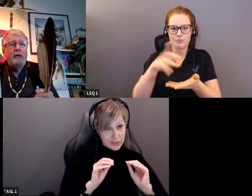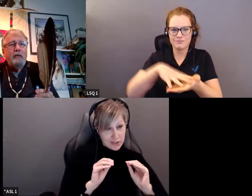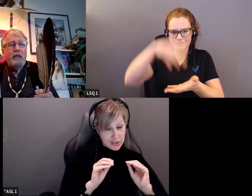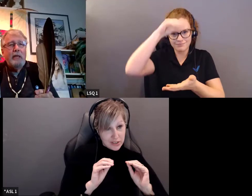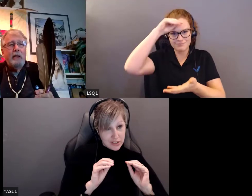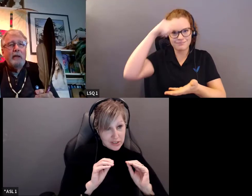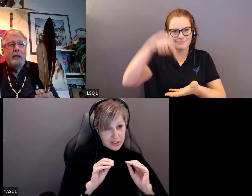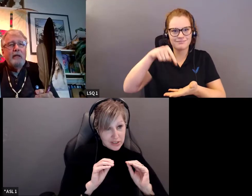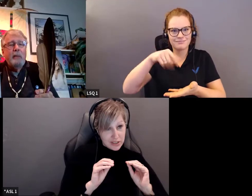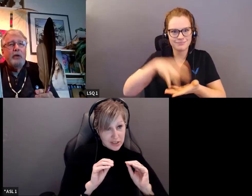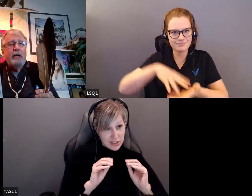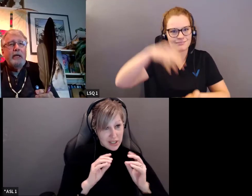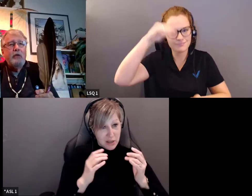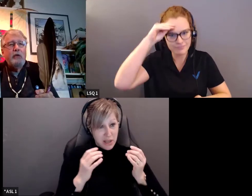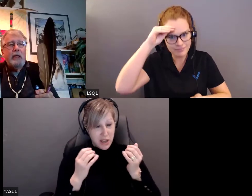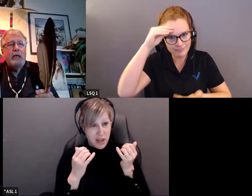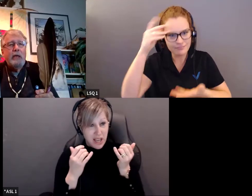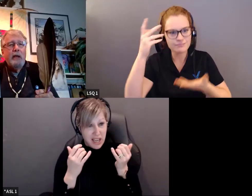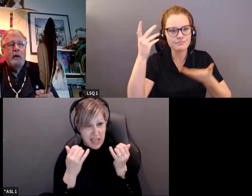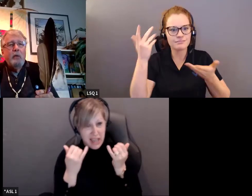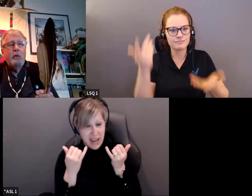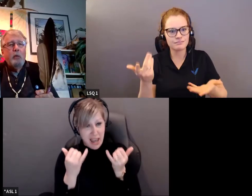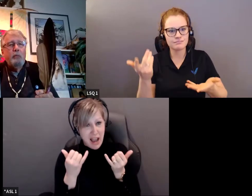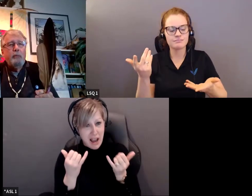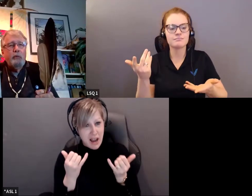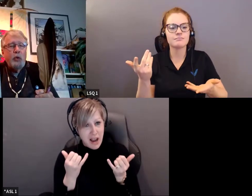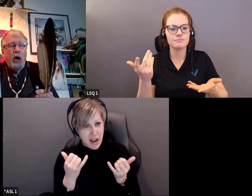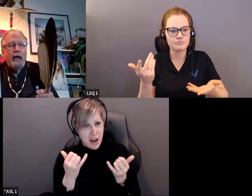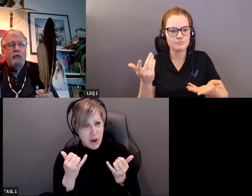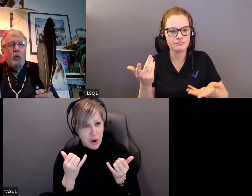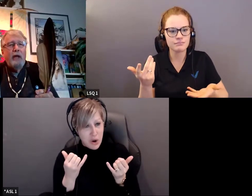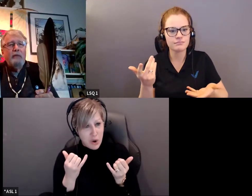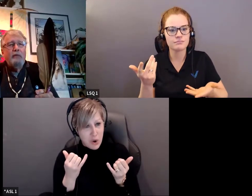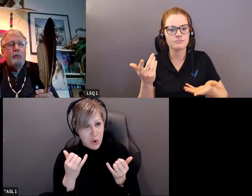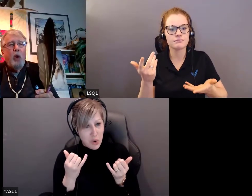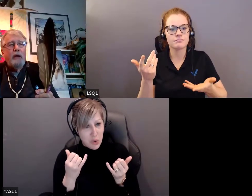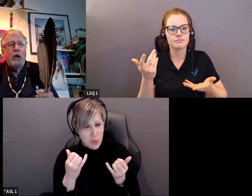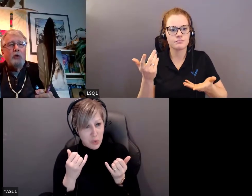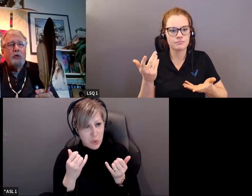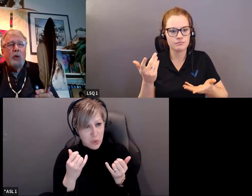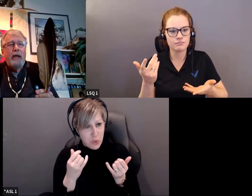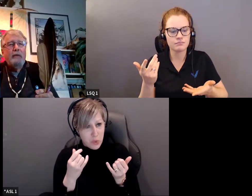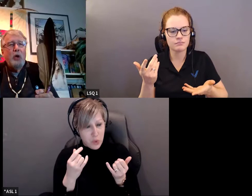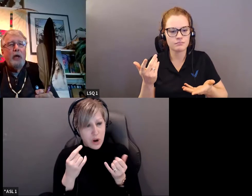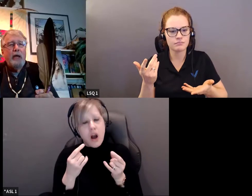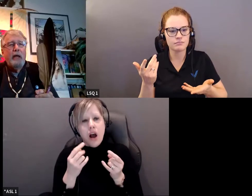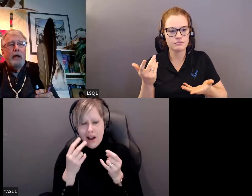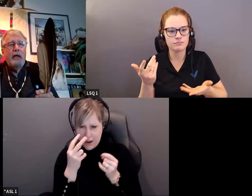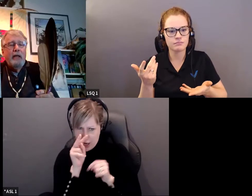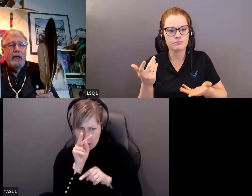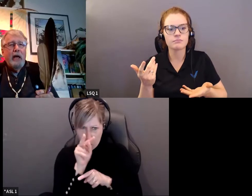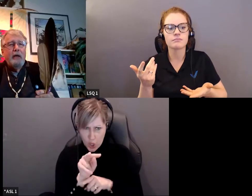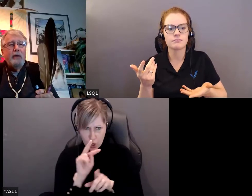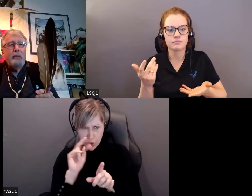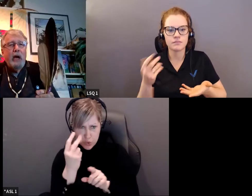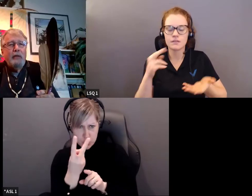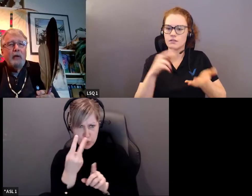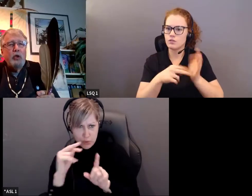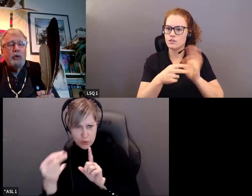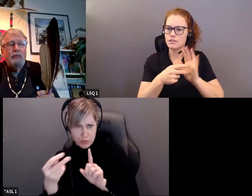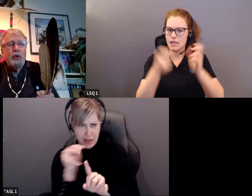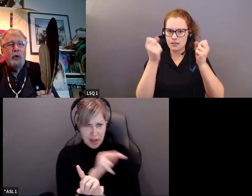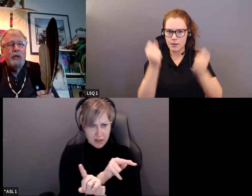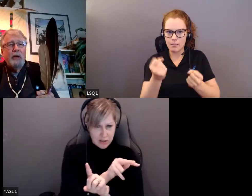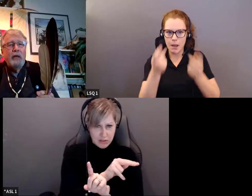today two-eyed seeing, the ability to see with two eyes, one from one cultural way of knowing and the other from the